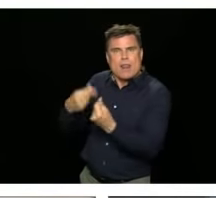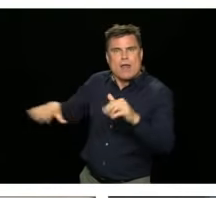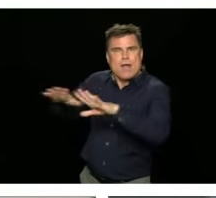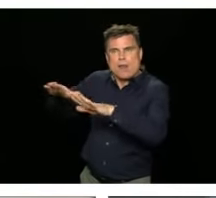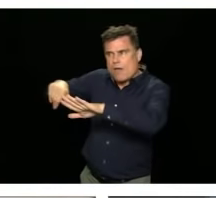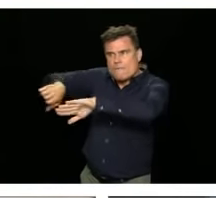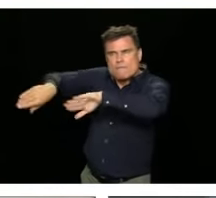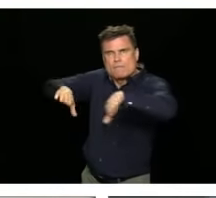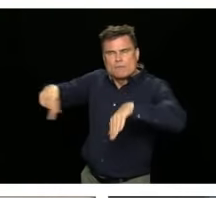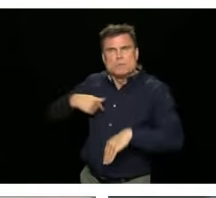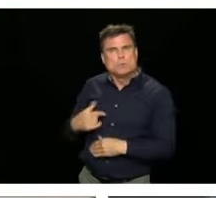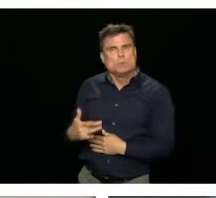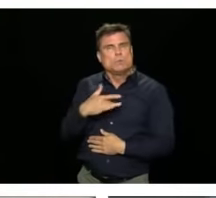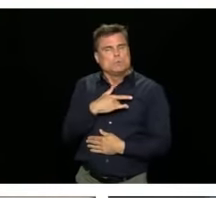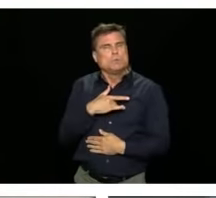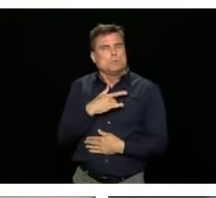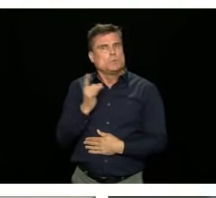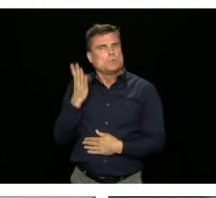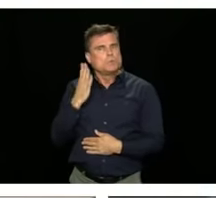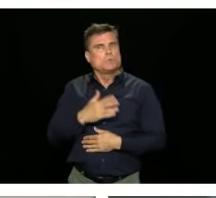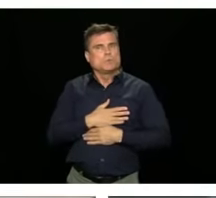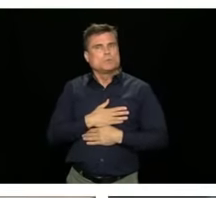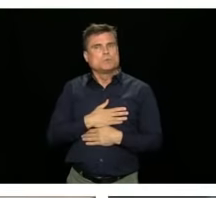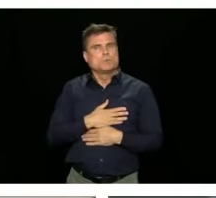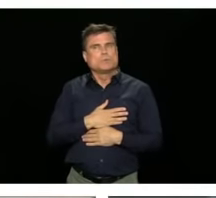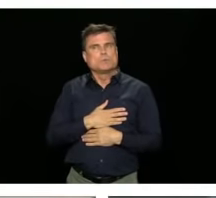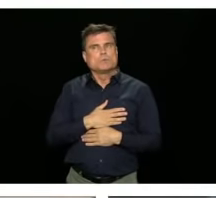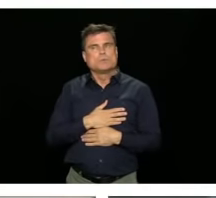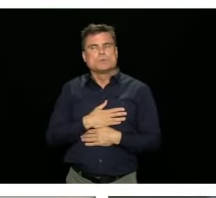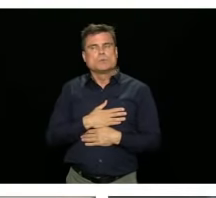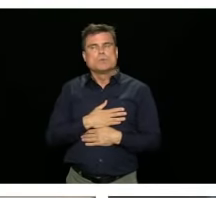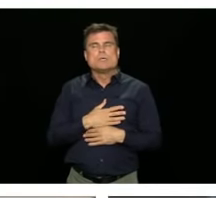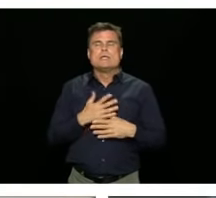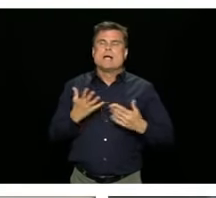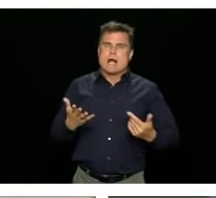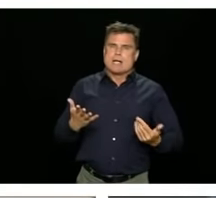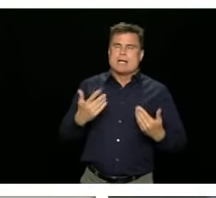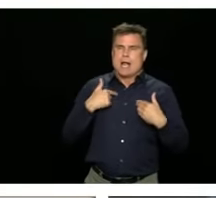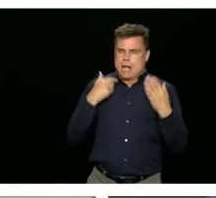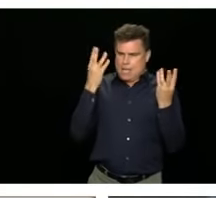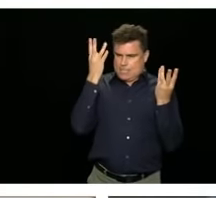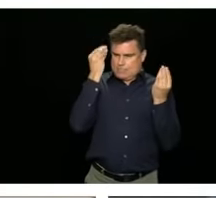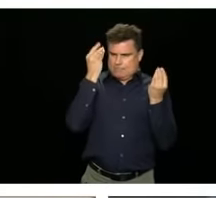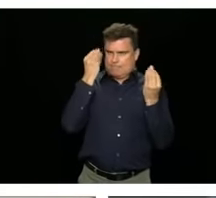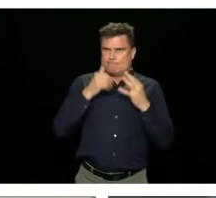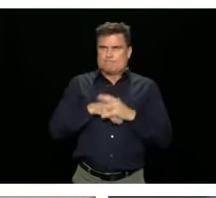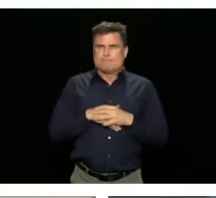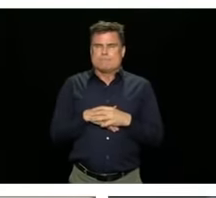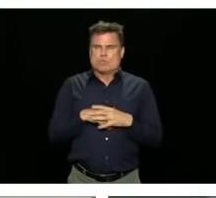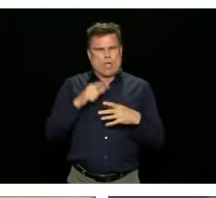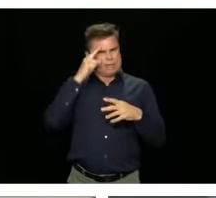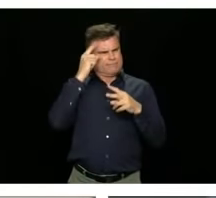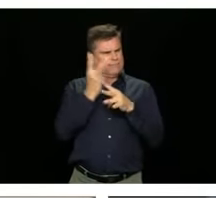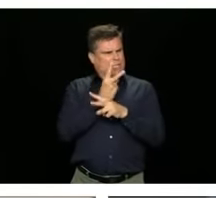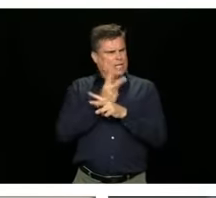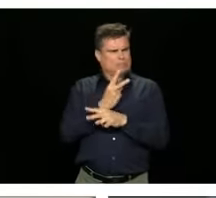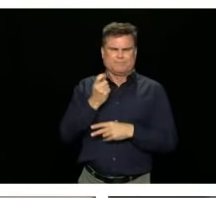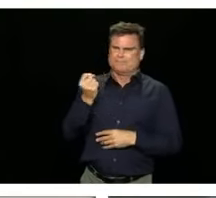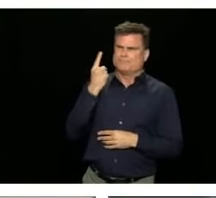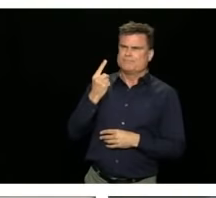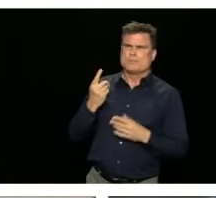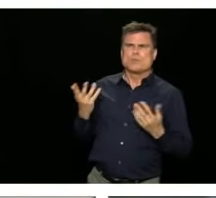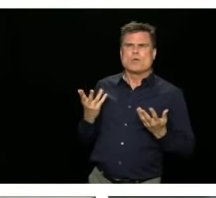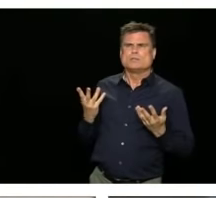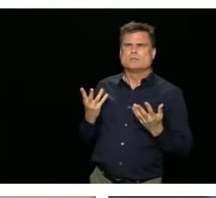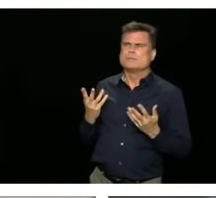and listening to my friends who shared with me their experiences, I think that we have to acknowledge that one of the core issues goes to the